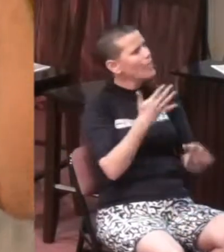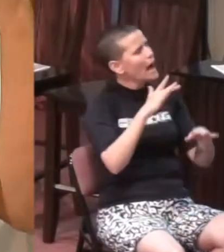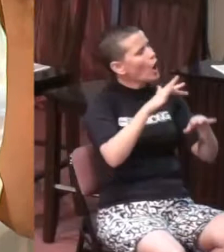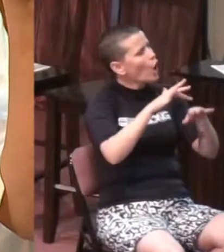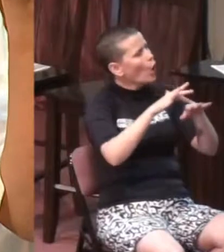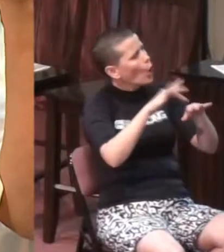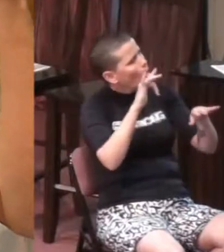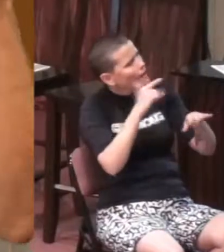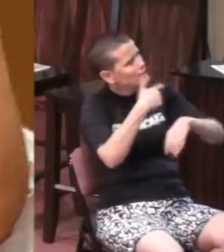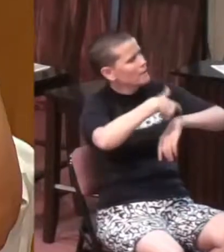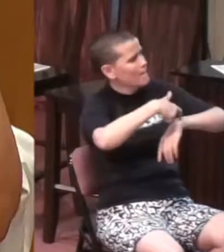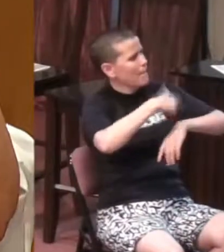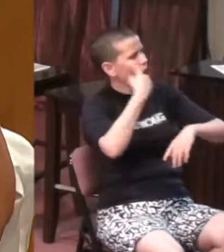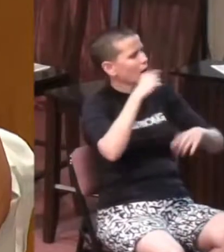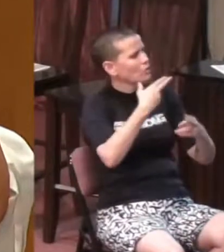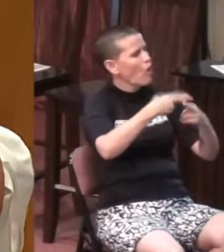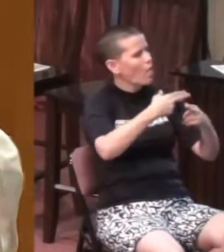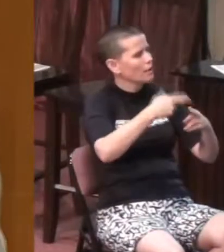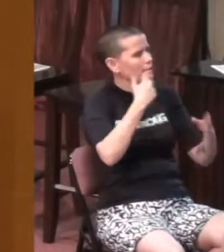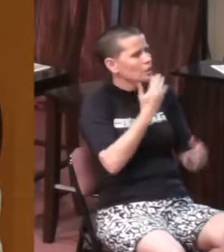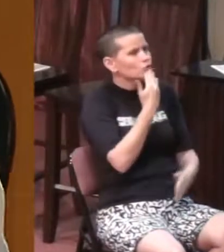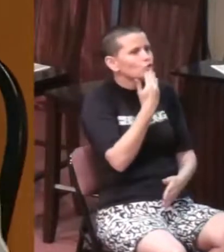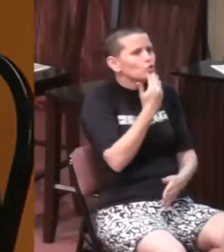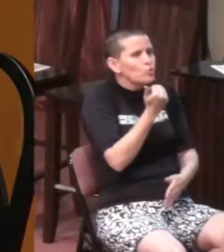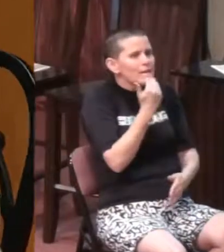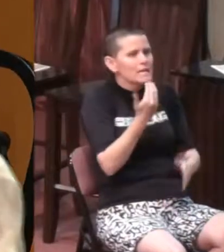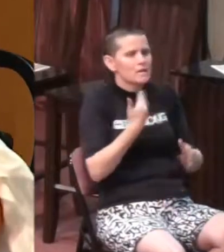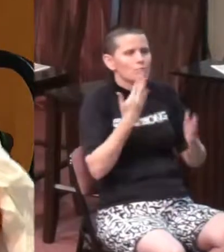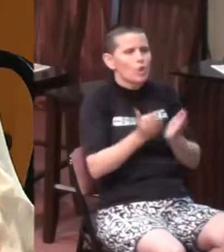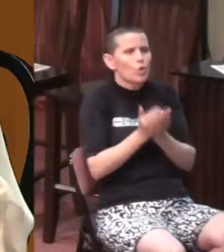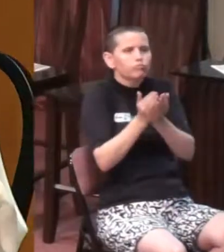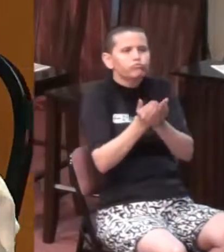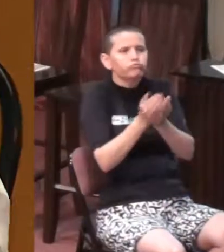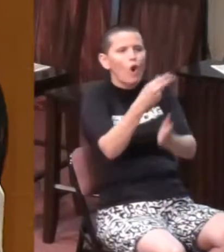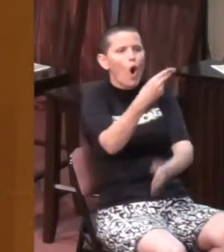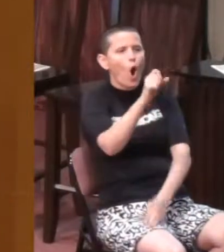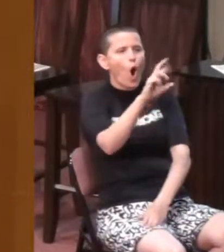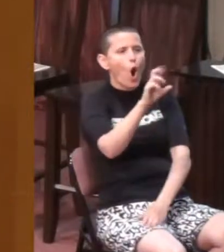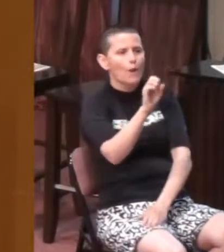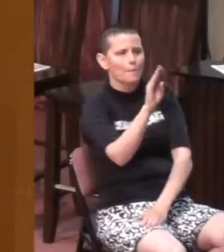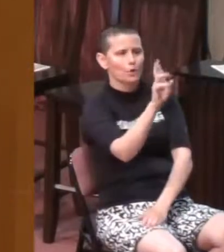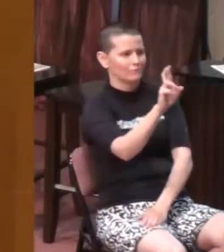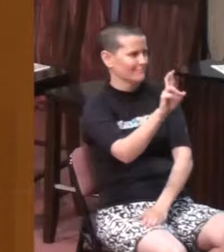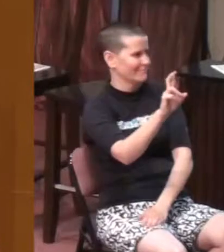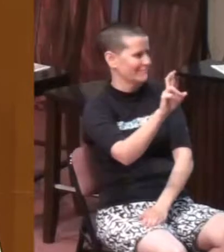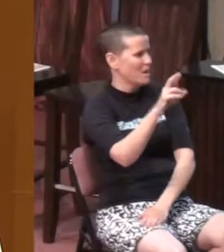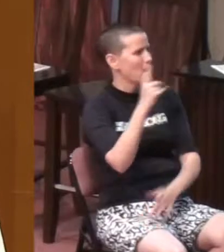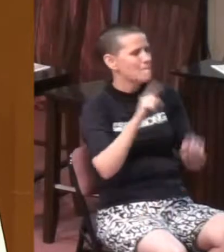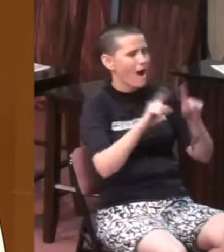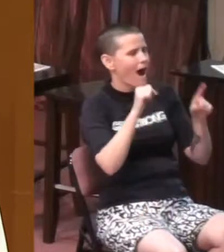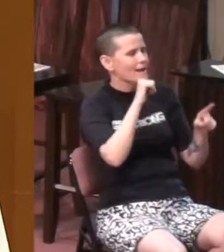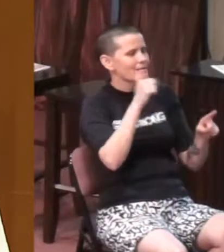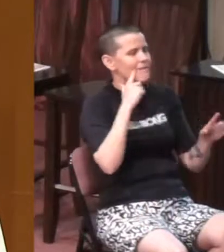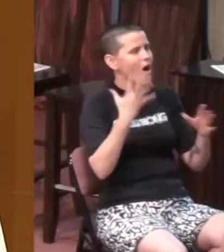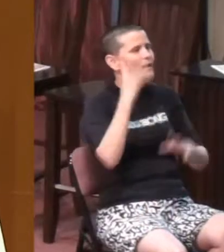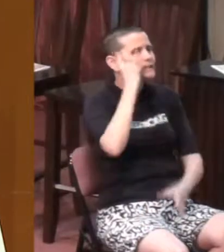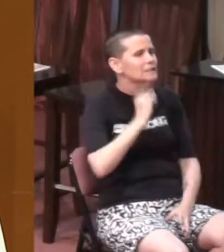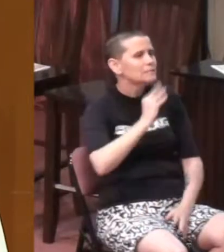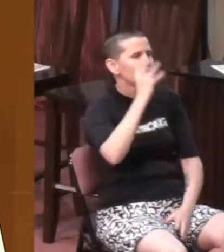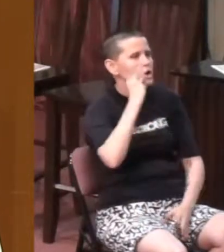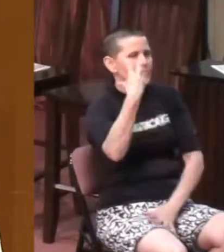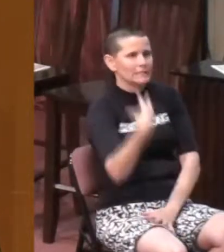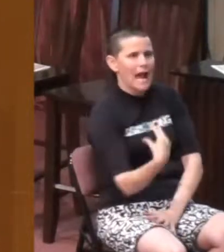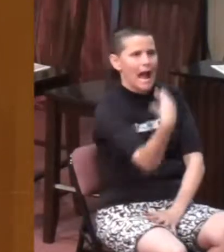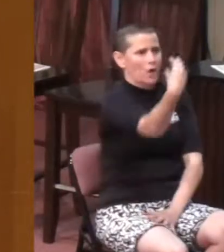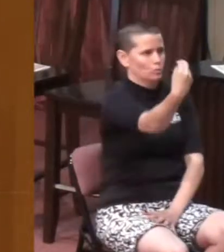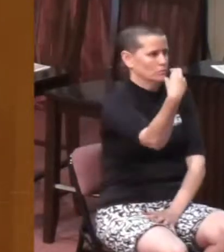the harbor. Sweet little harbor, lovely little place, but I hadn't gone out to sea yet. And when I